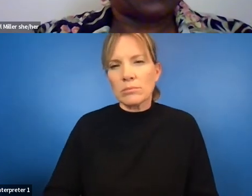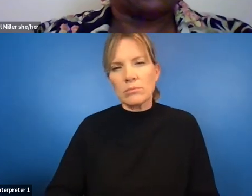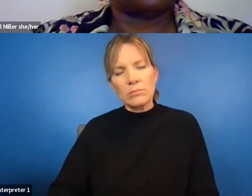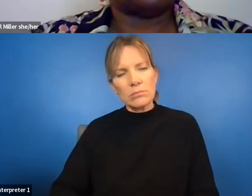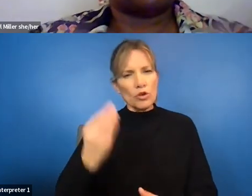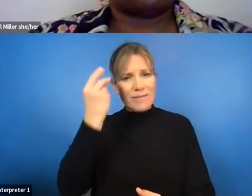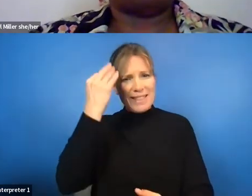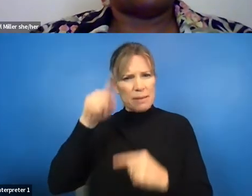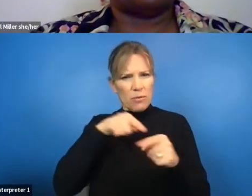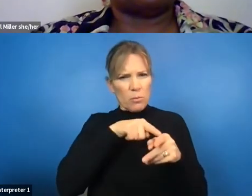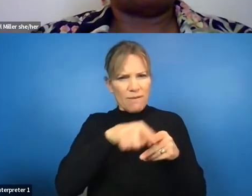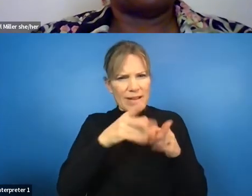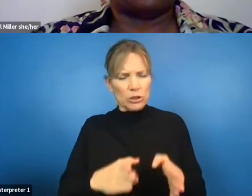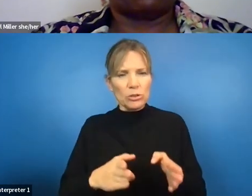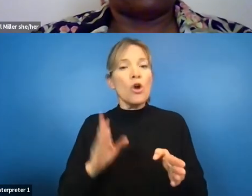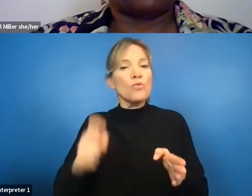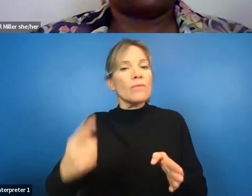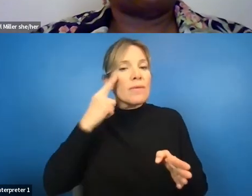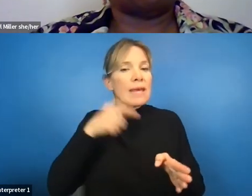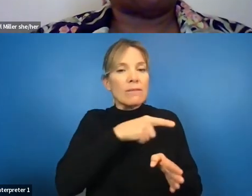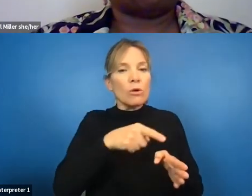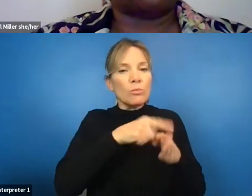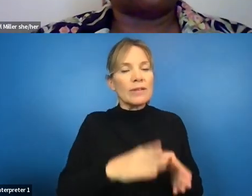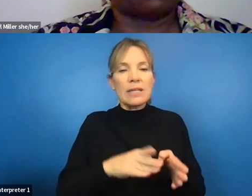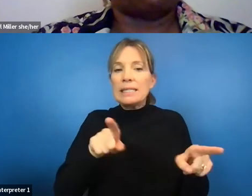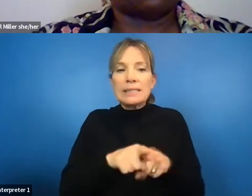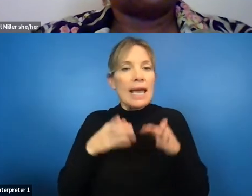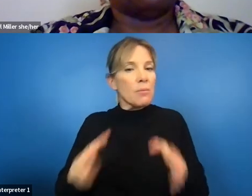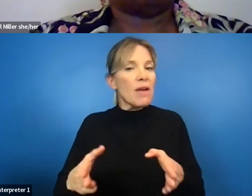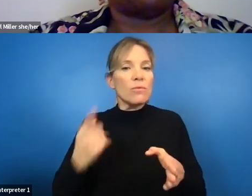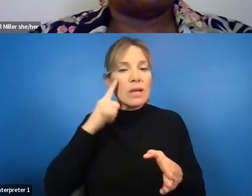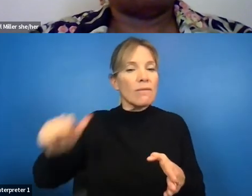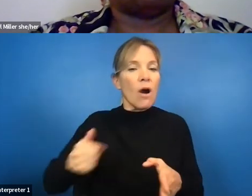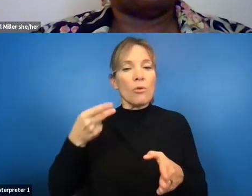professionals in the same way that we think of any other public safety